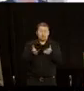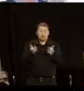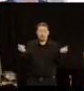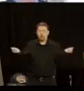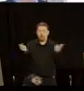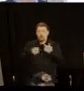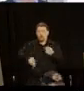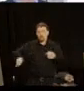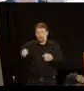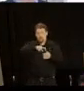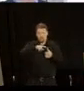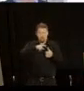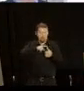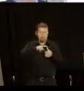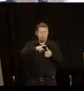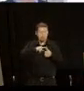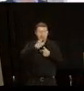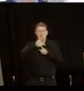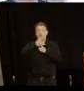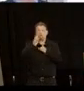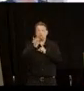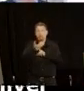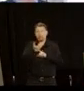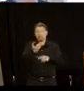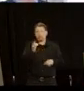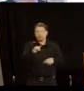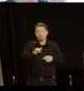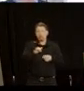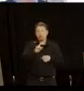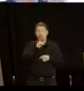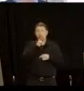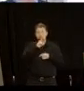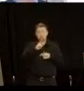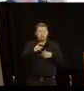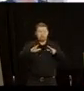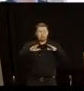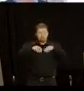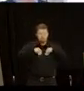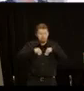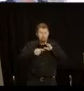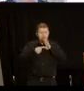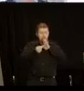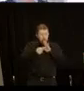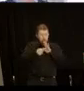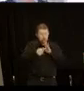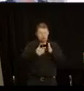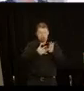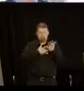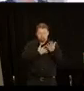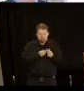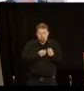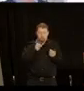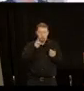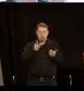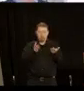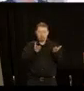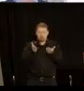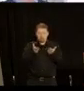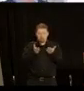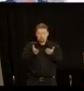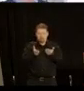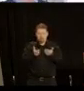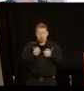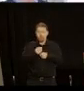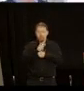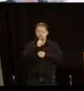First, it's uniting around a culture that embodies and displays a true servant's heart, as well as ensuring that we possess